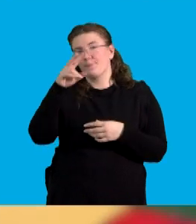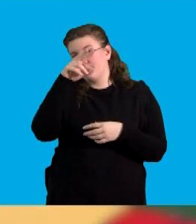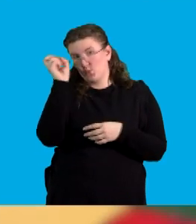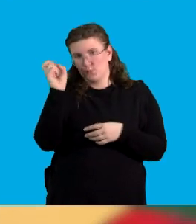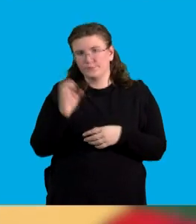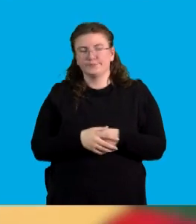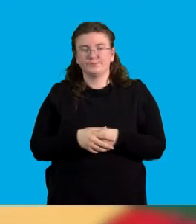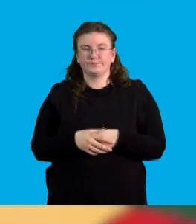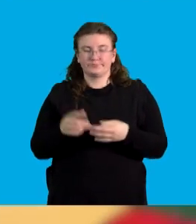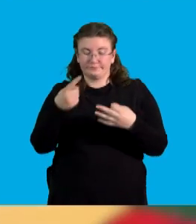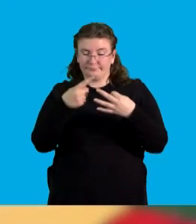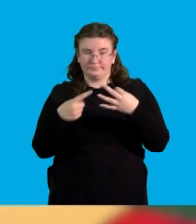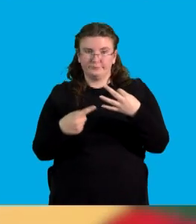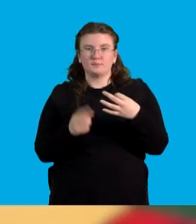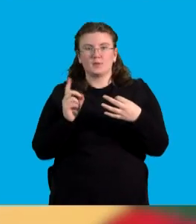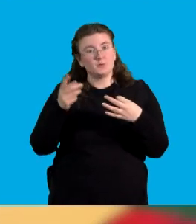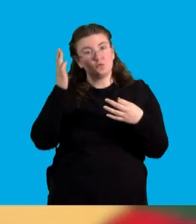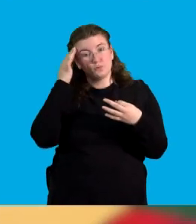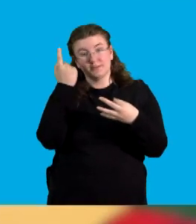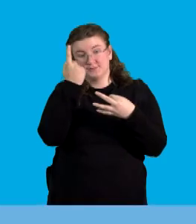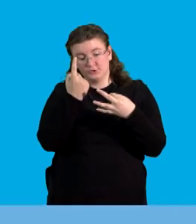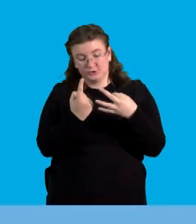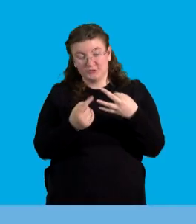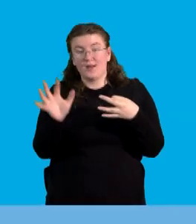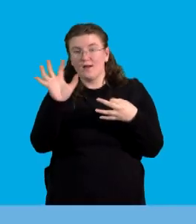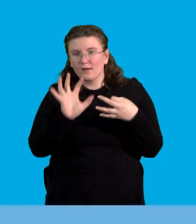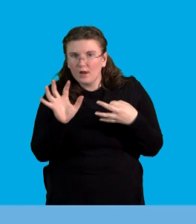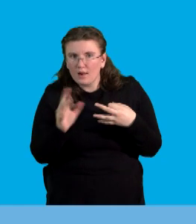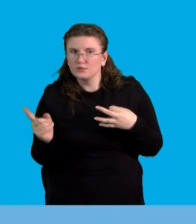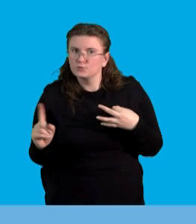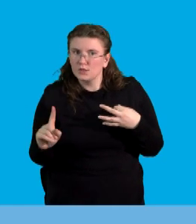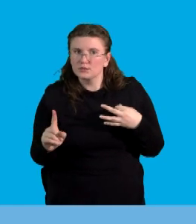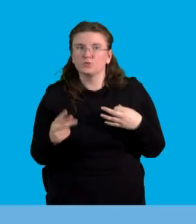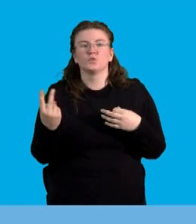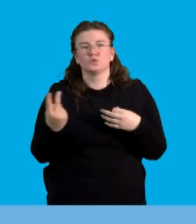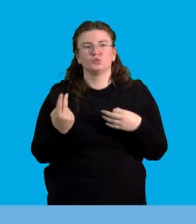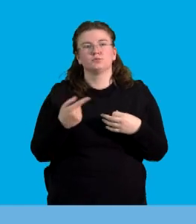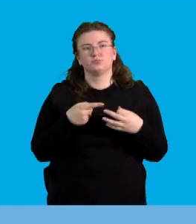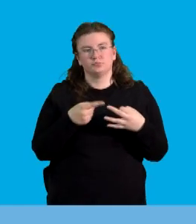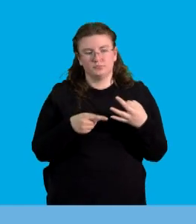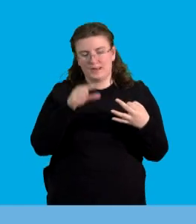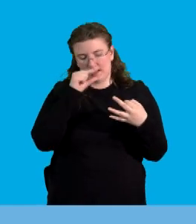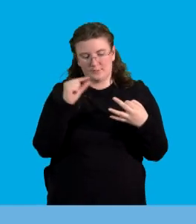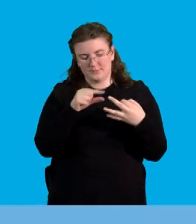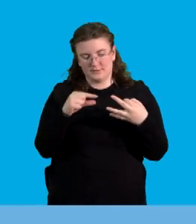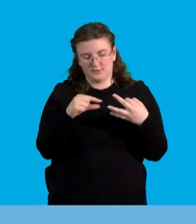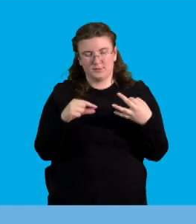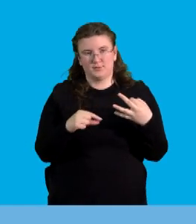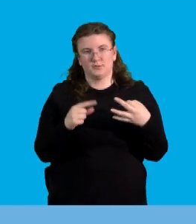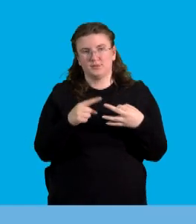the other one is blue. So we need to know each of these wires in terms of their color coding and also their names in terms